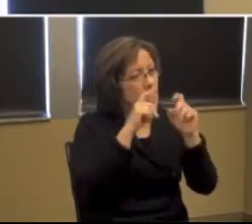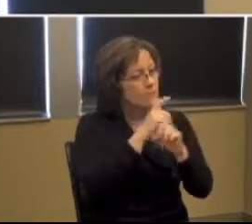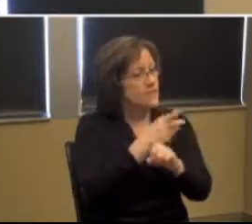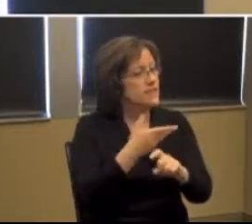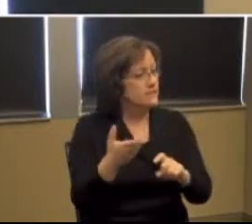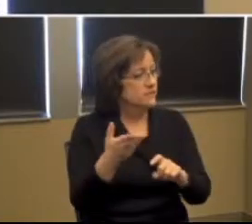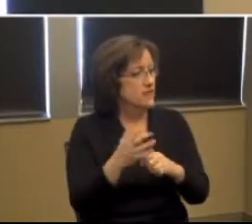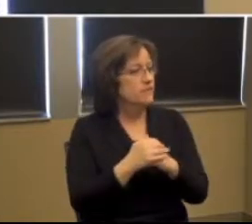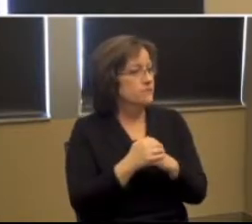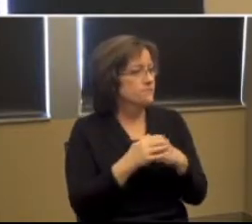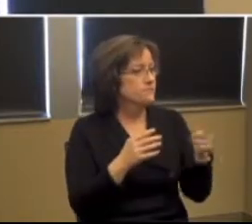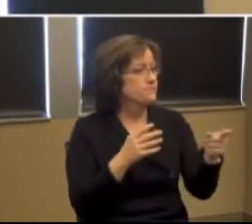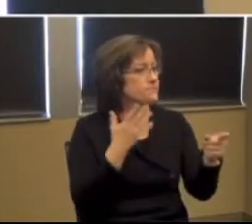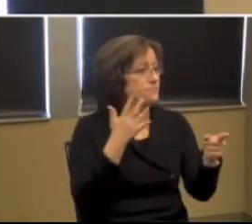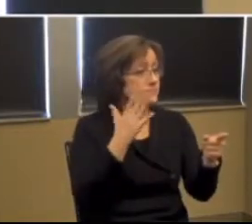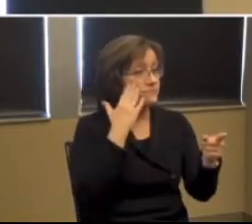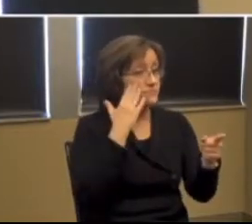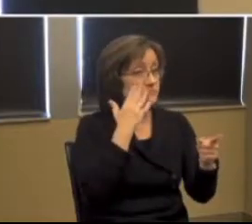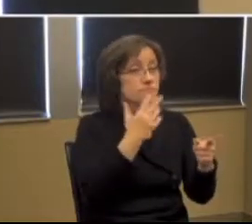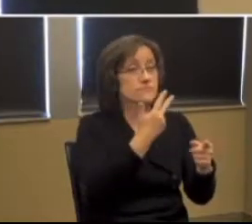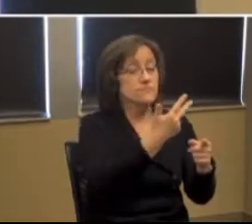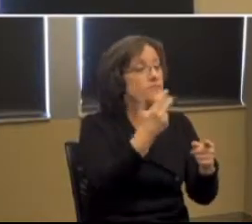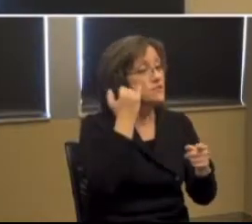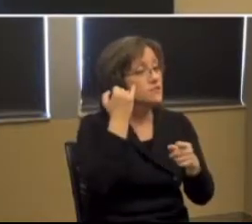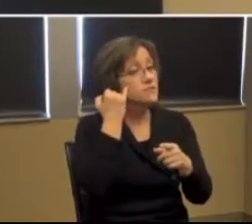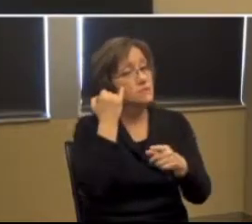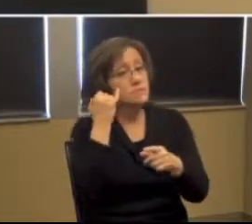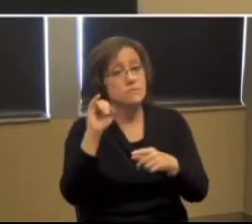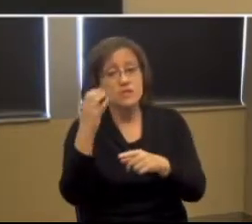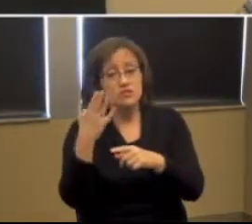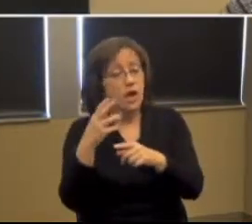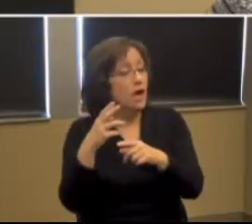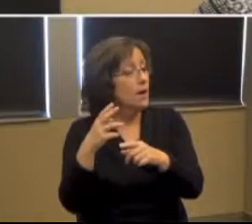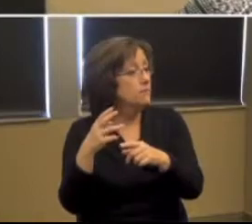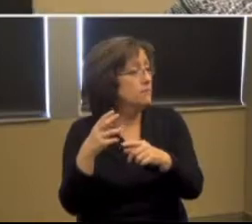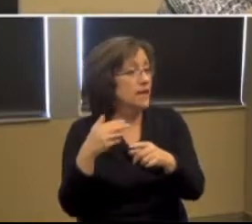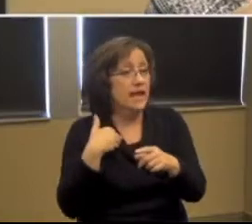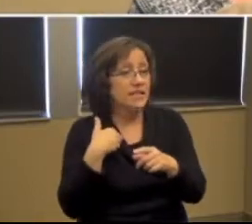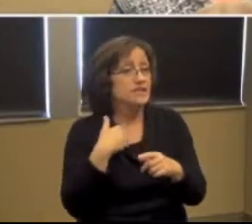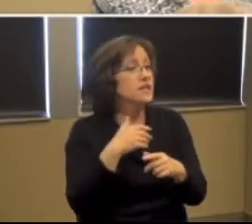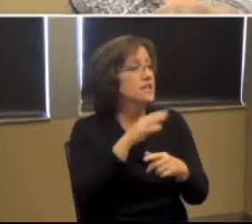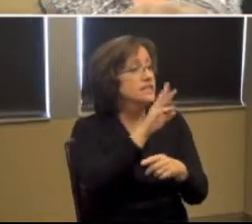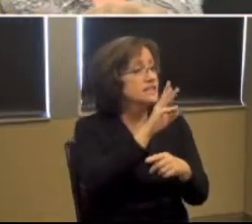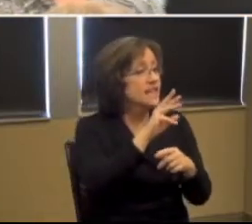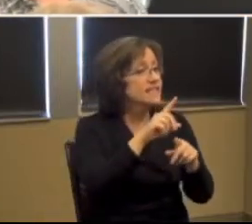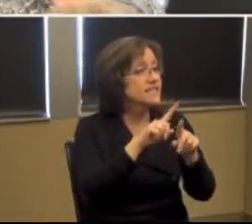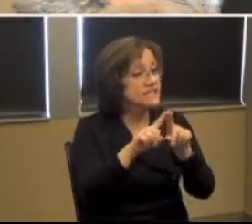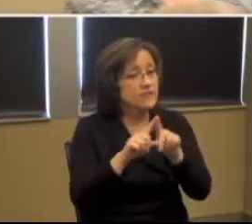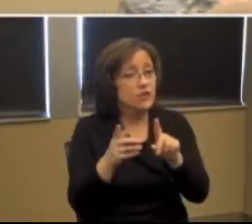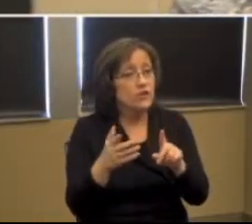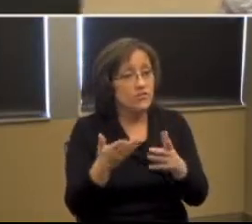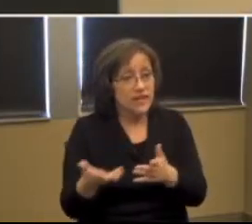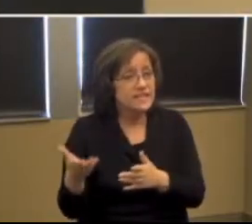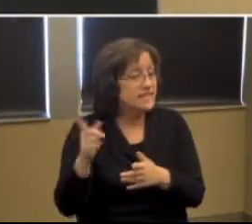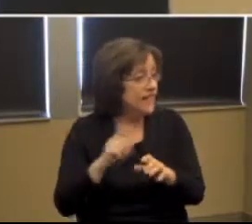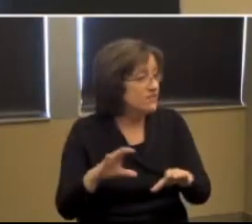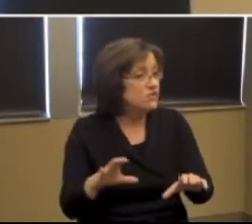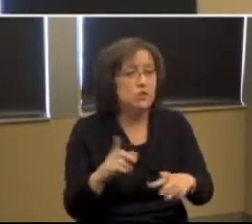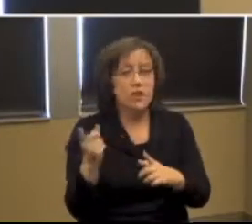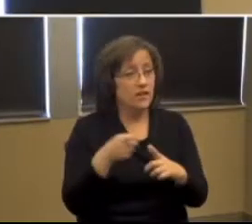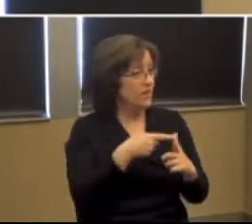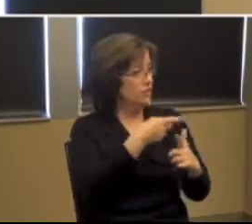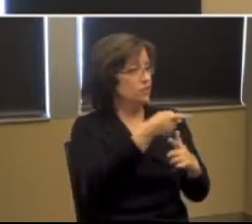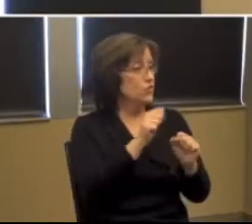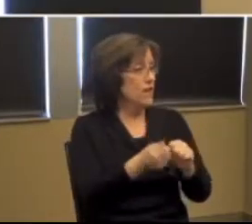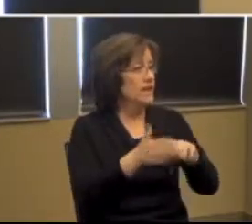make sense? But once they know 3, what if a job site has 6 things they're supposed to do in a rotation or something like that? Then you can bump it up. At that,